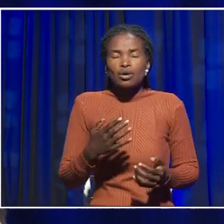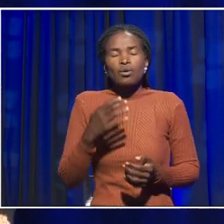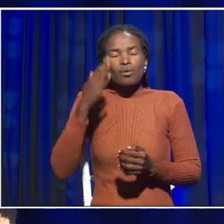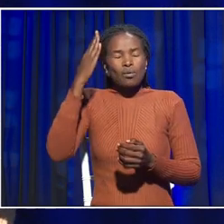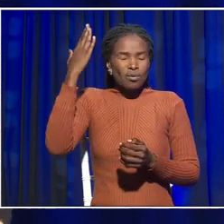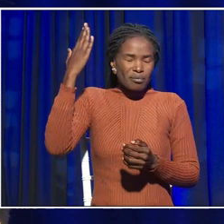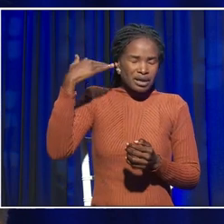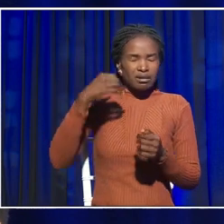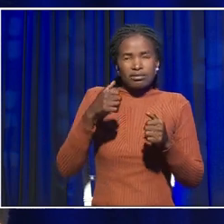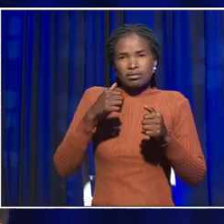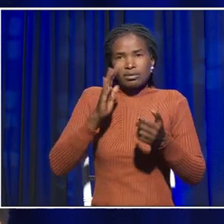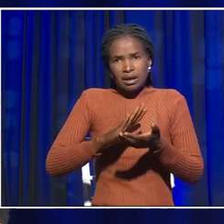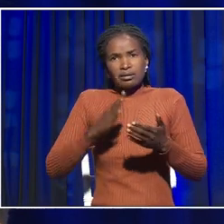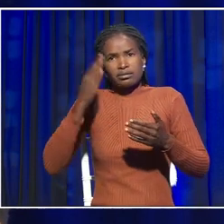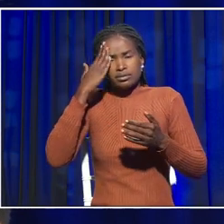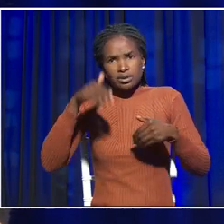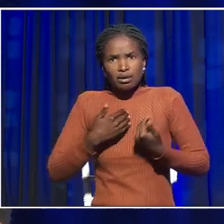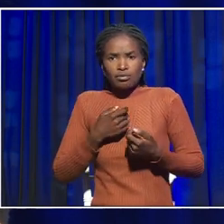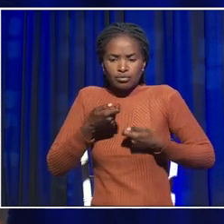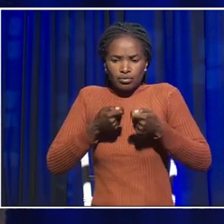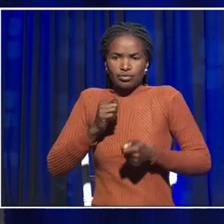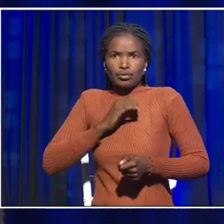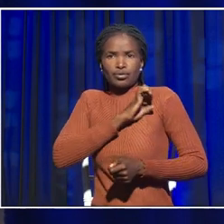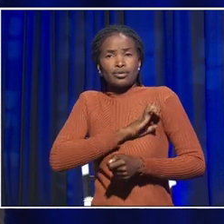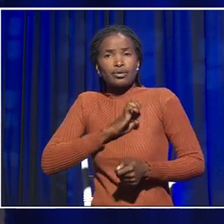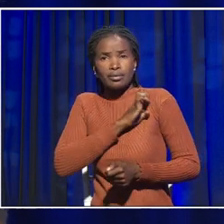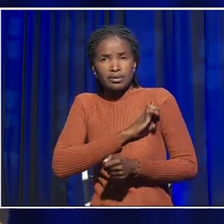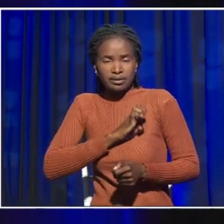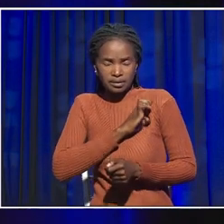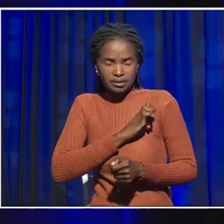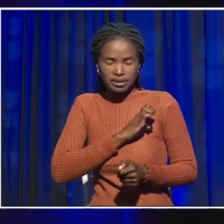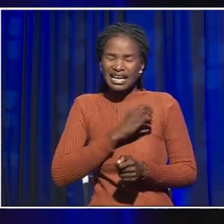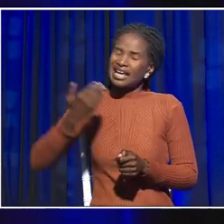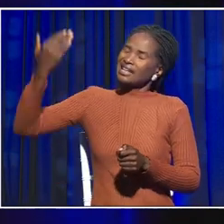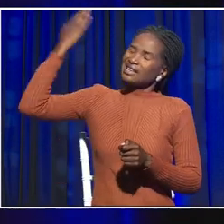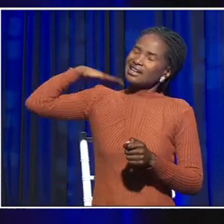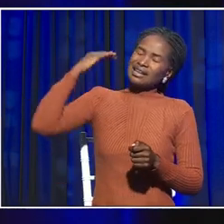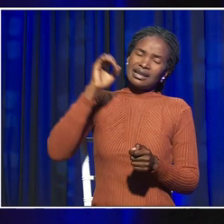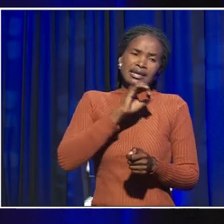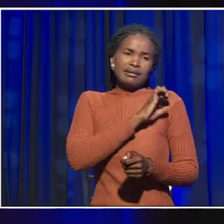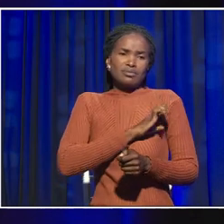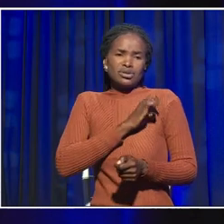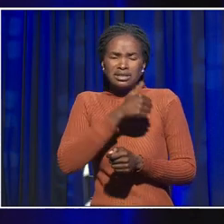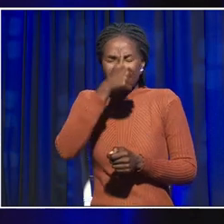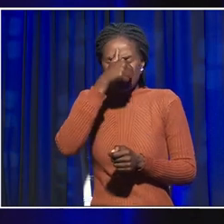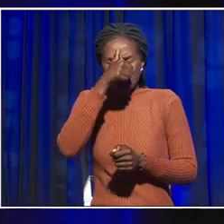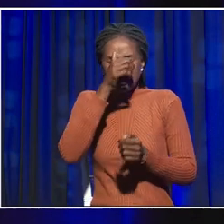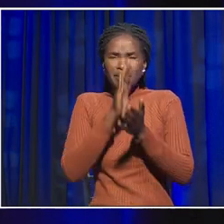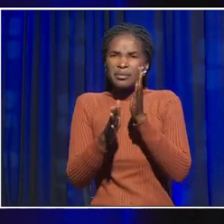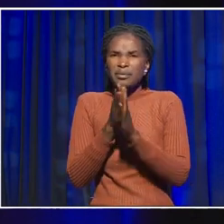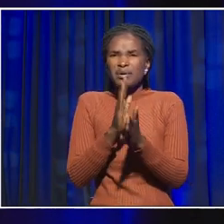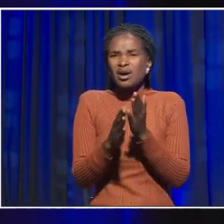emotional intelligence. So we did not speak about emotional intelligence back in the days at all. It was a soft